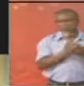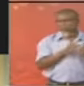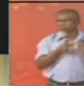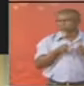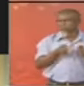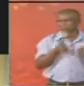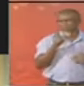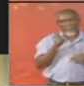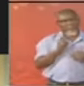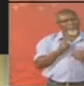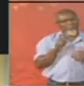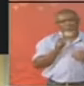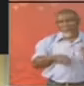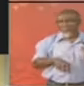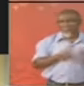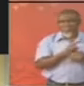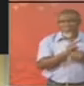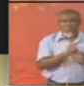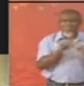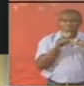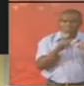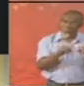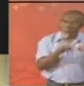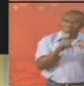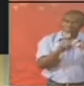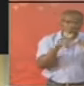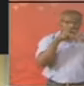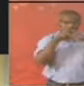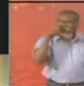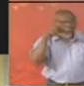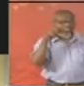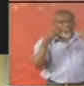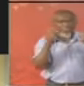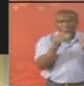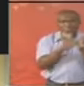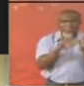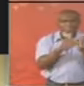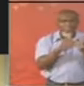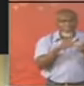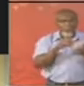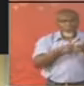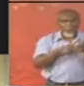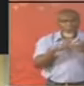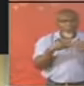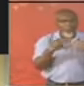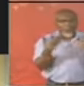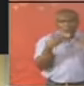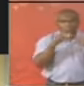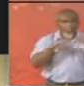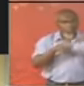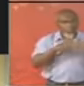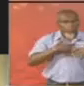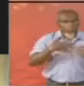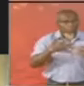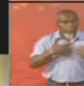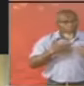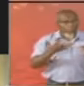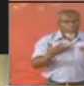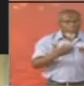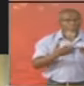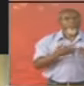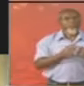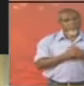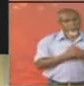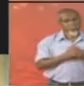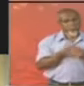of different reasons, claustrophobia, other medical reasons. Some people are unable to function in a mask for very